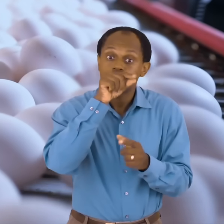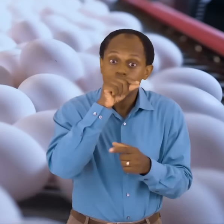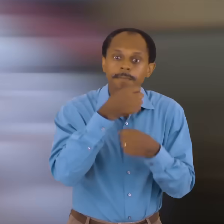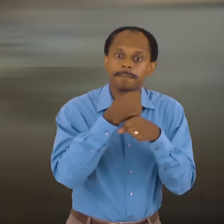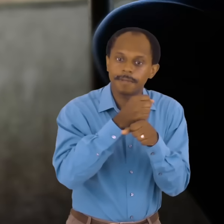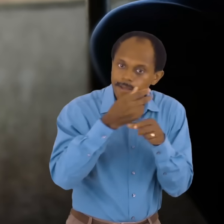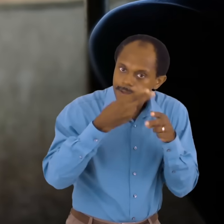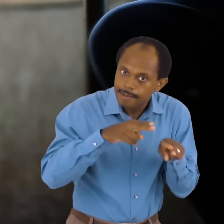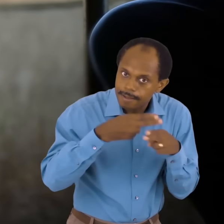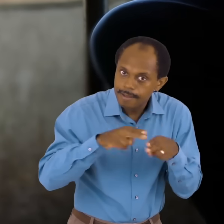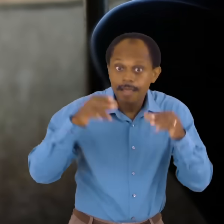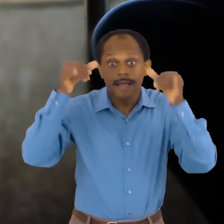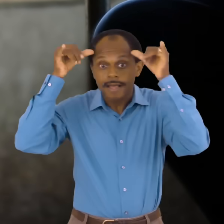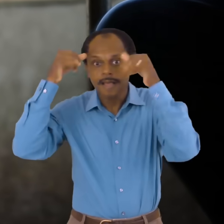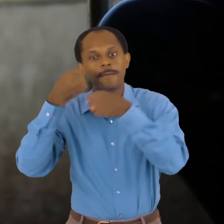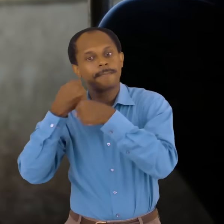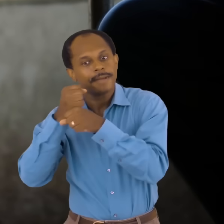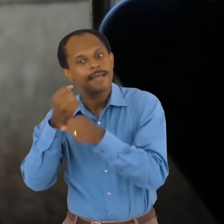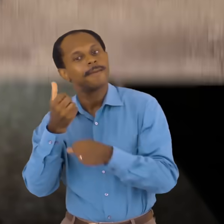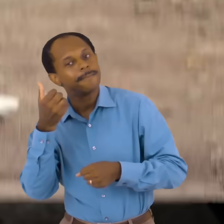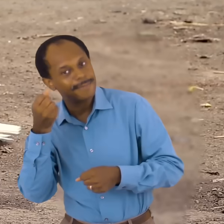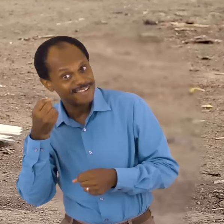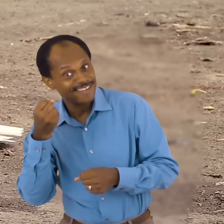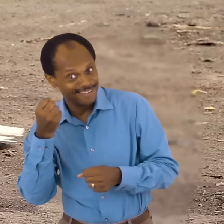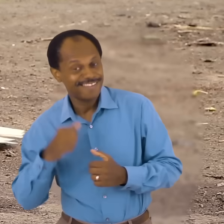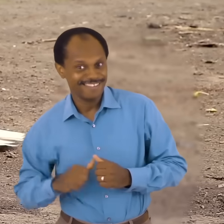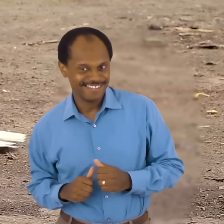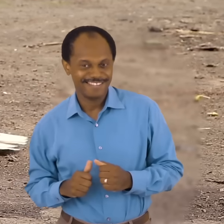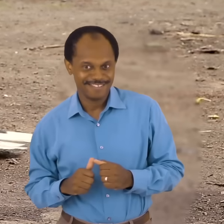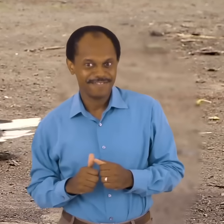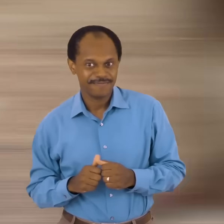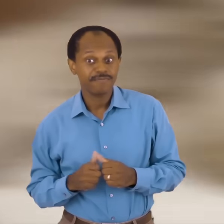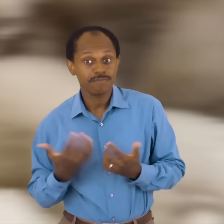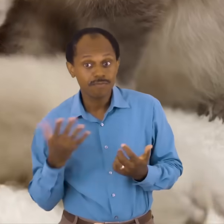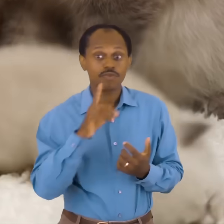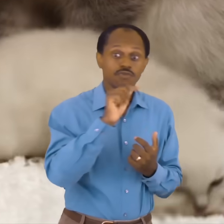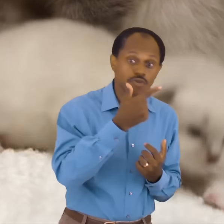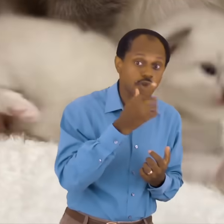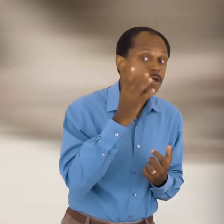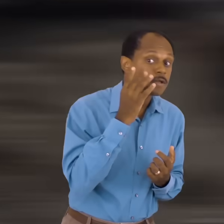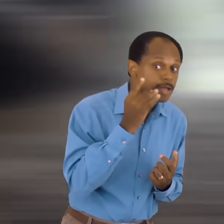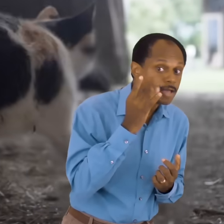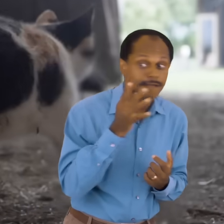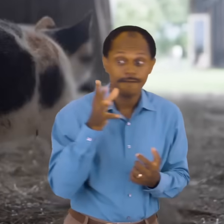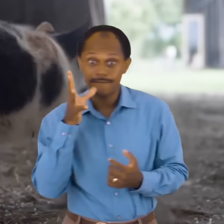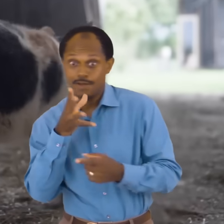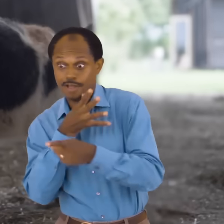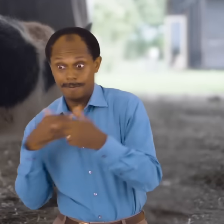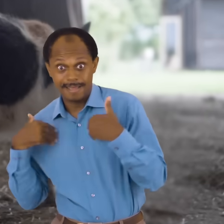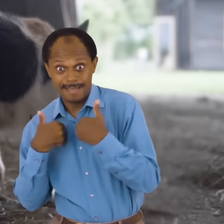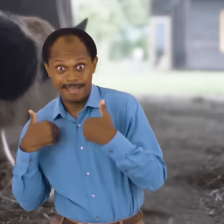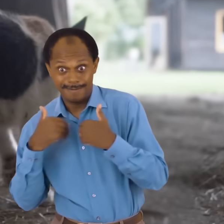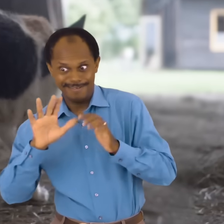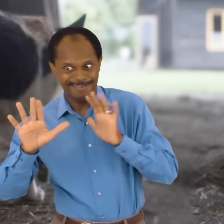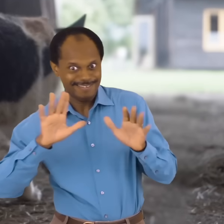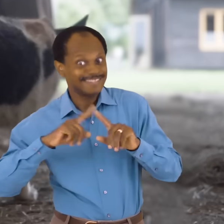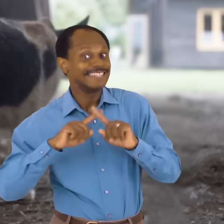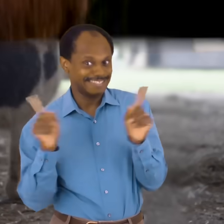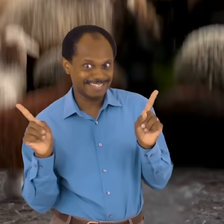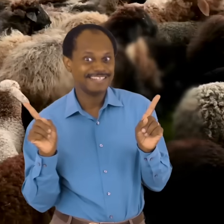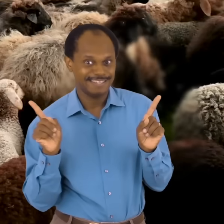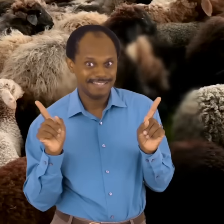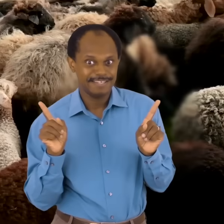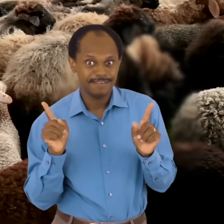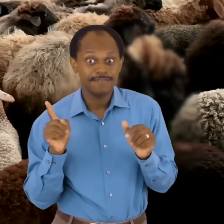or cows and milk farm animals are different from house pets because most of them have